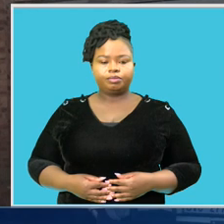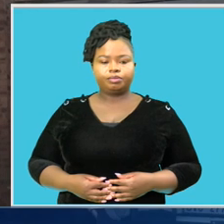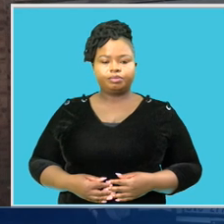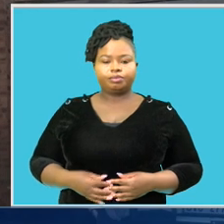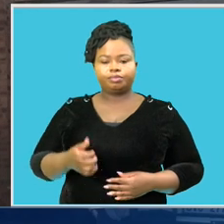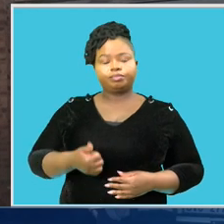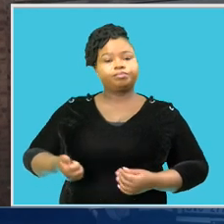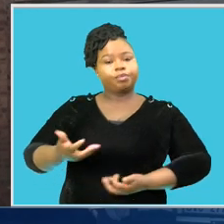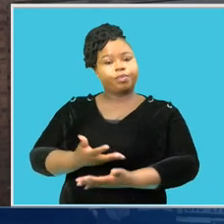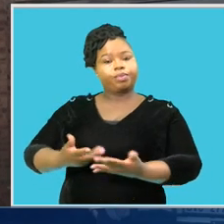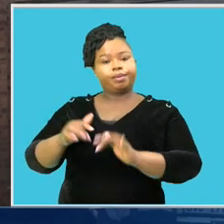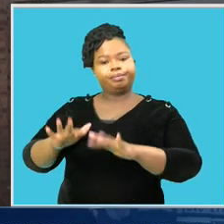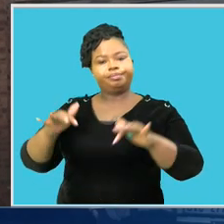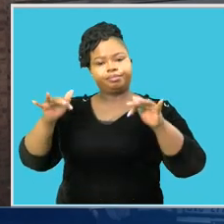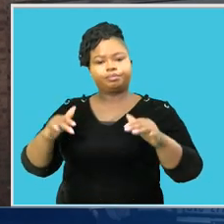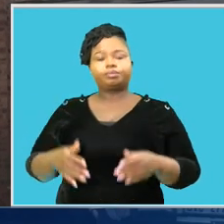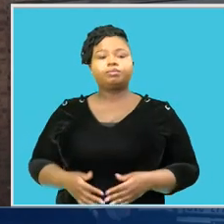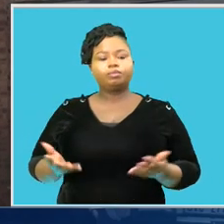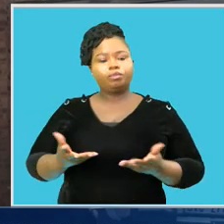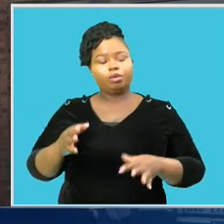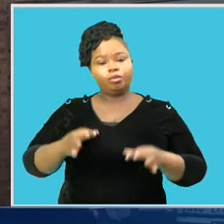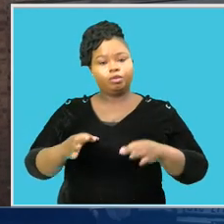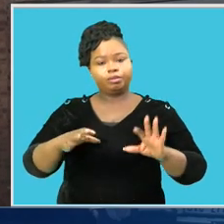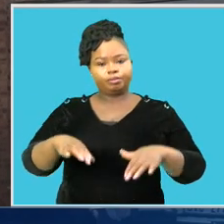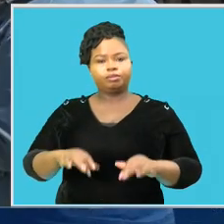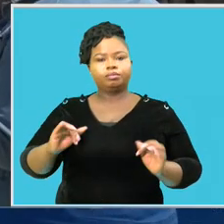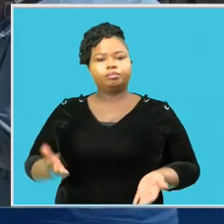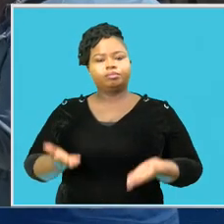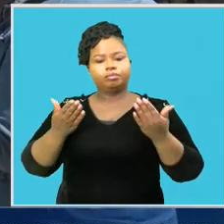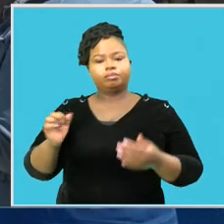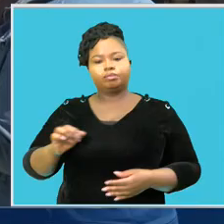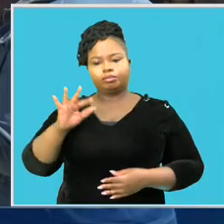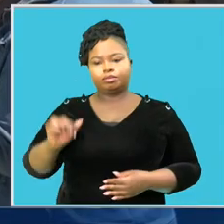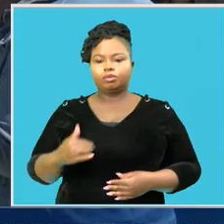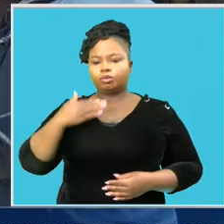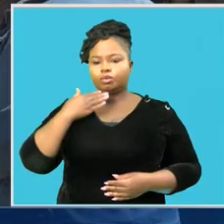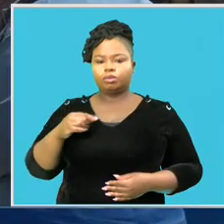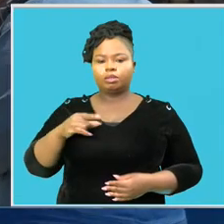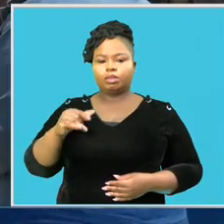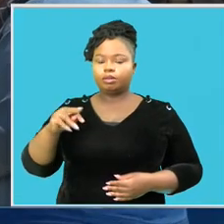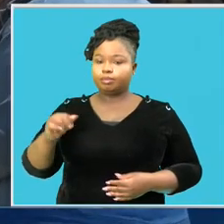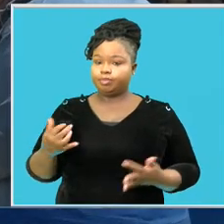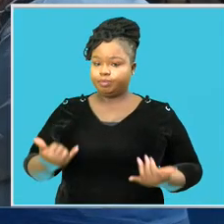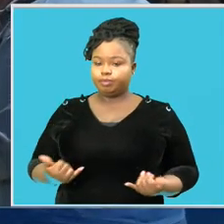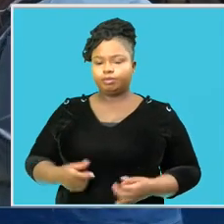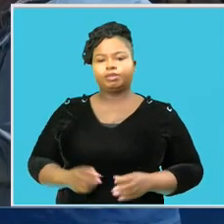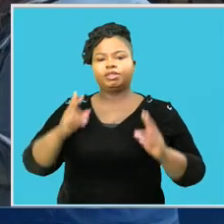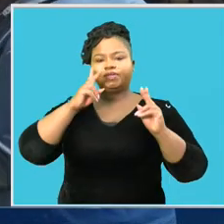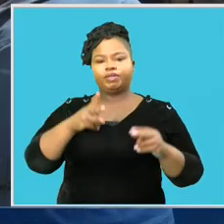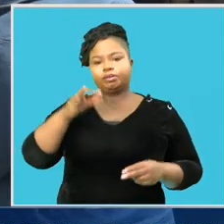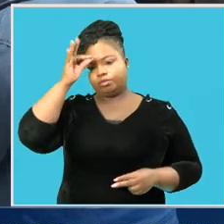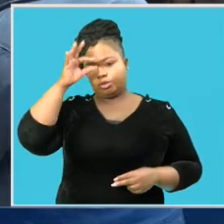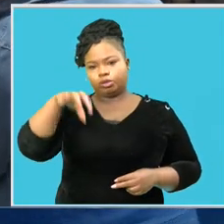Usotswebhu wekhokhasi yephalamende kwiqembu lezepolitiki iRise Mzansi uMakashule Ghana namhlanje uhambele